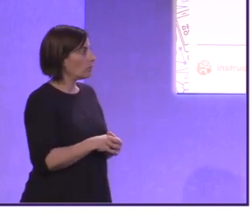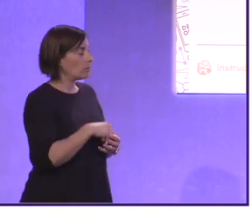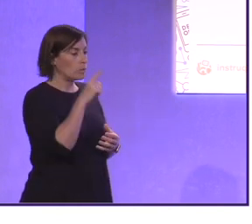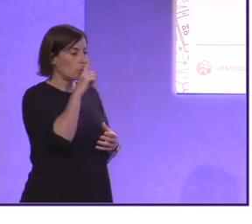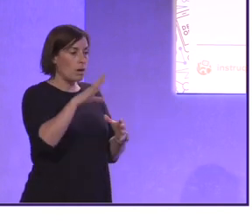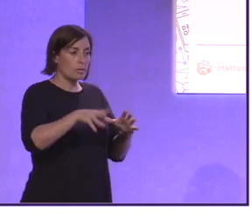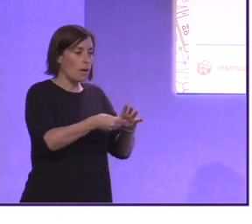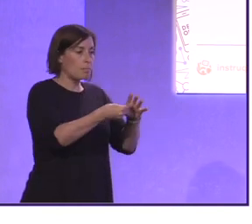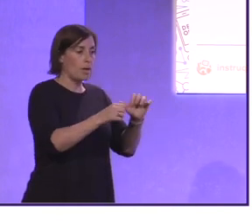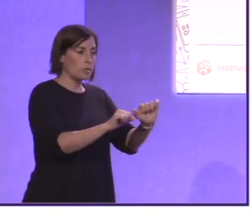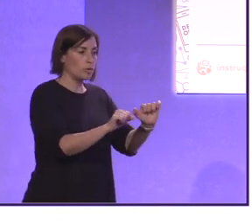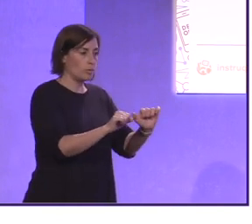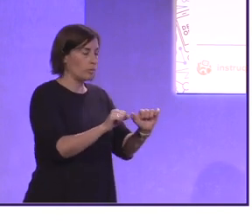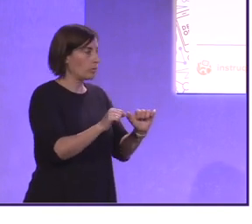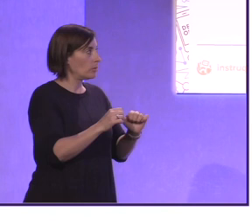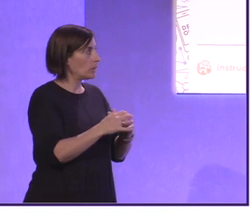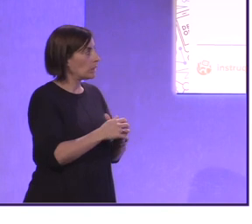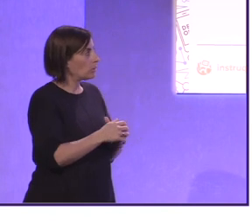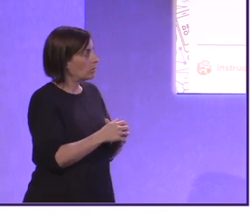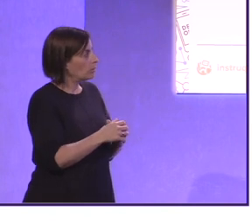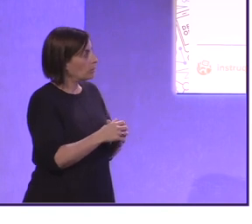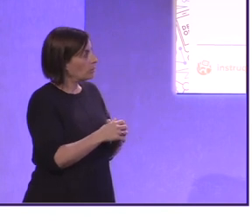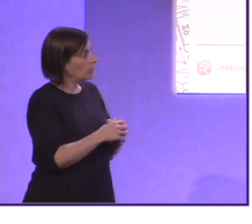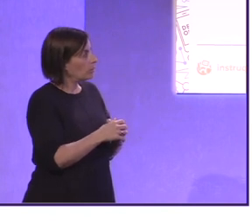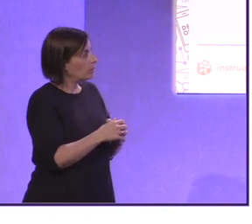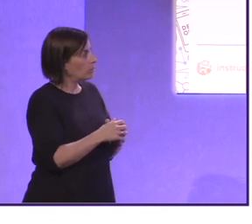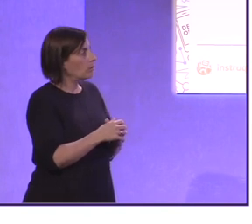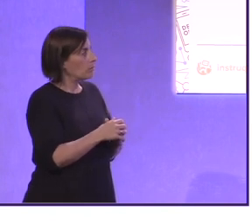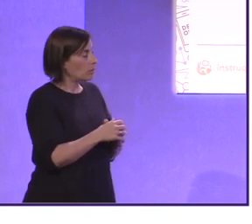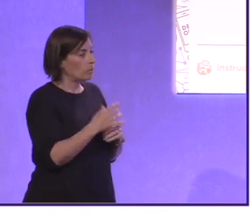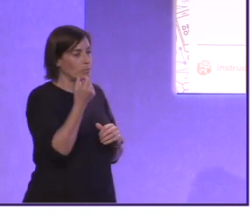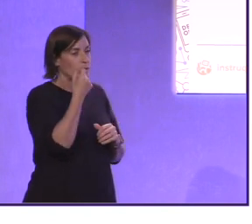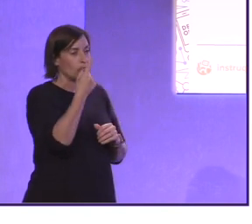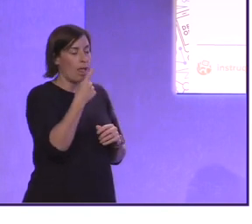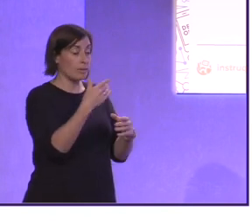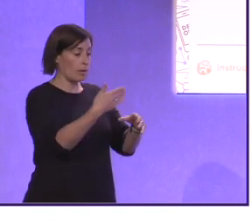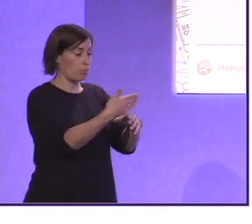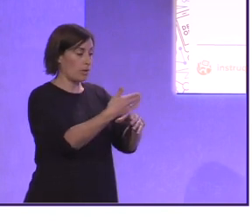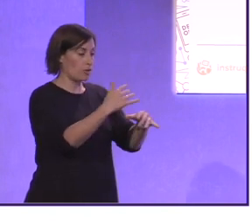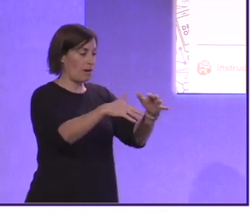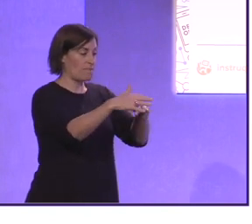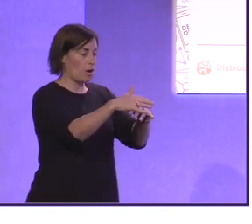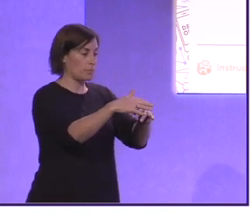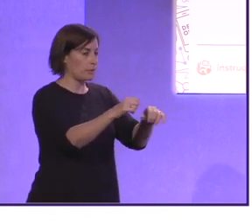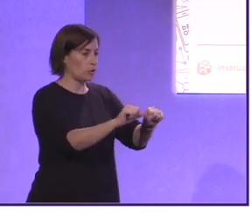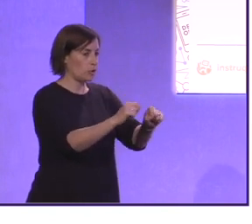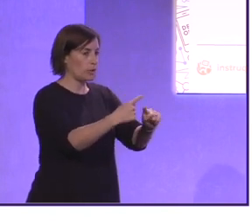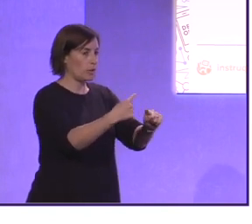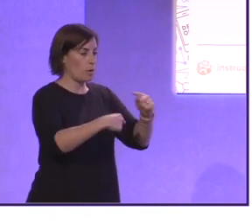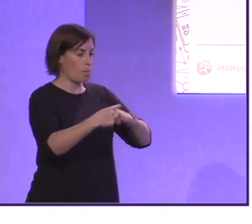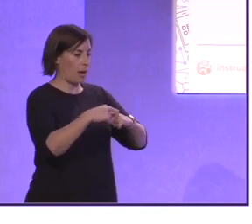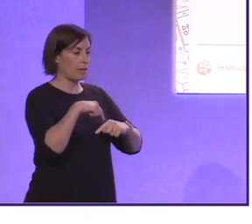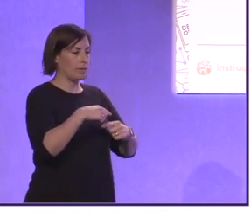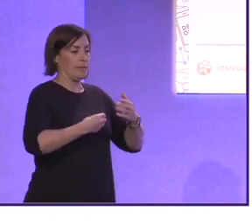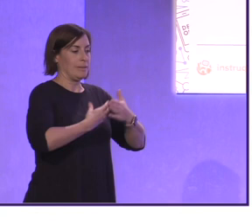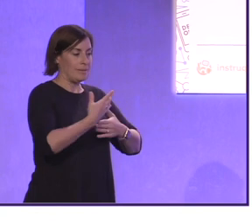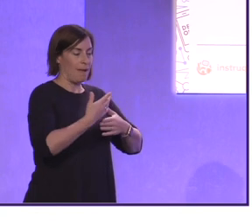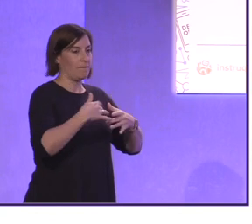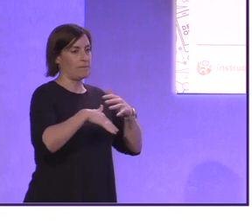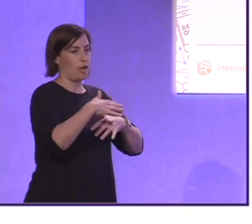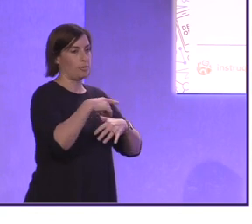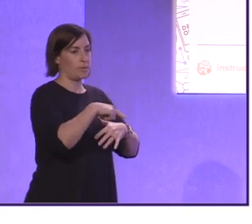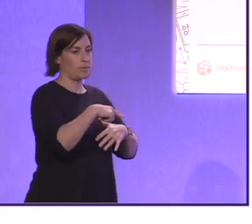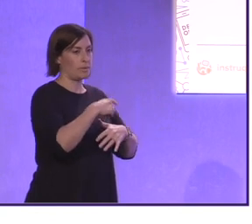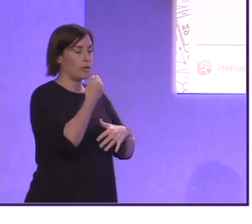environment in the right cadence. So the learning there was really, I'm exaggerating a little bit, but there was certainly were bottlenecks of getting